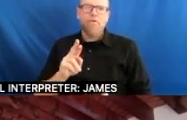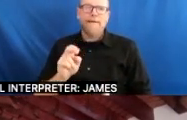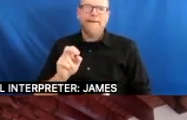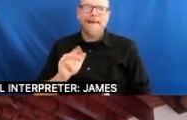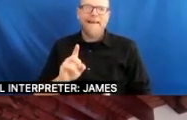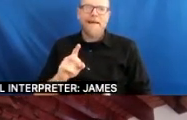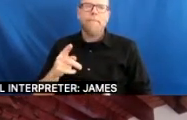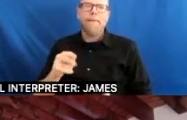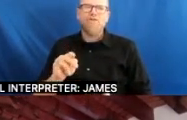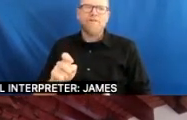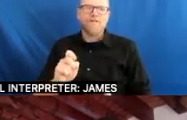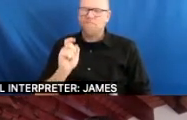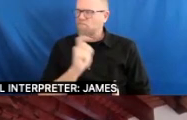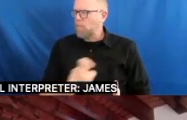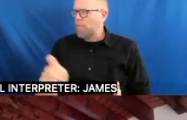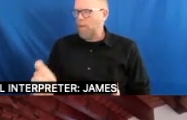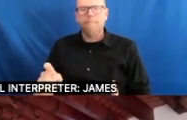distributions to its members.